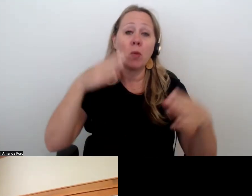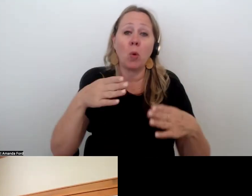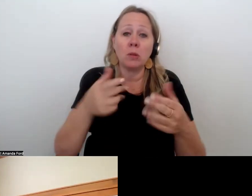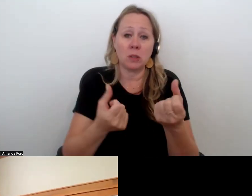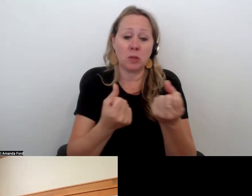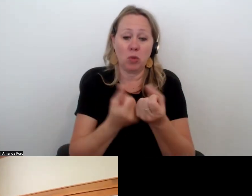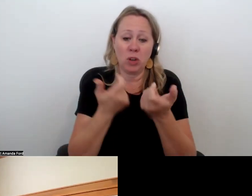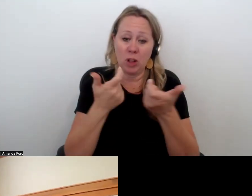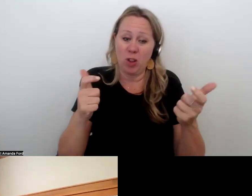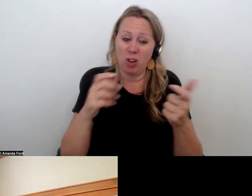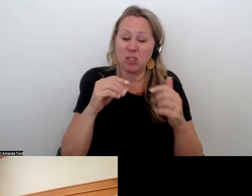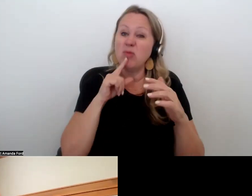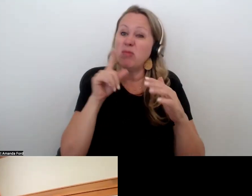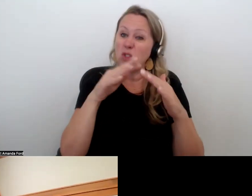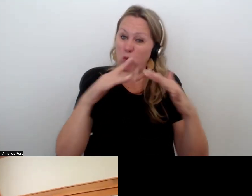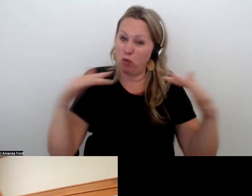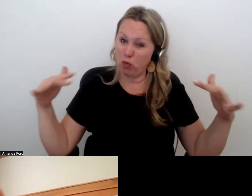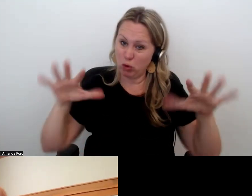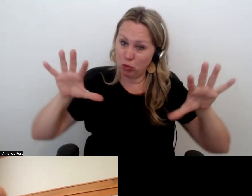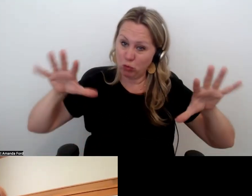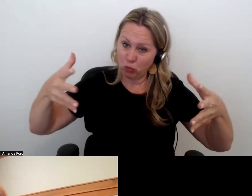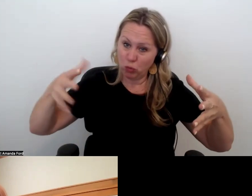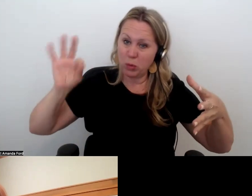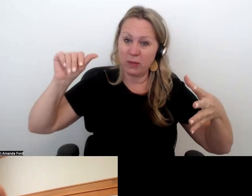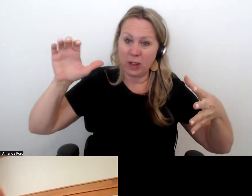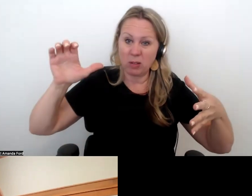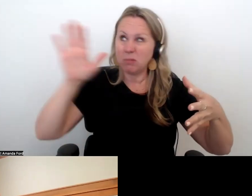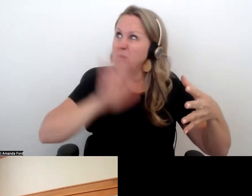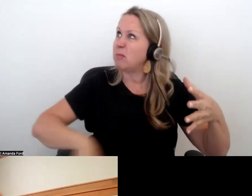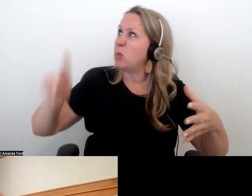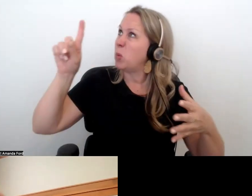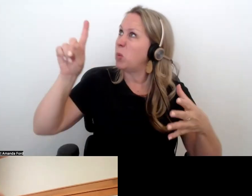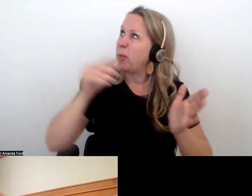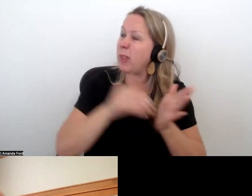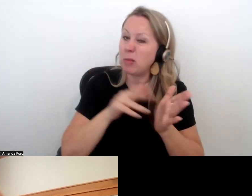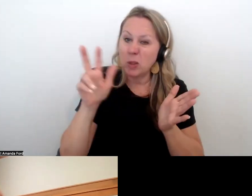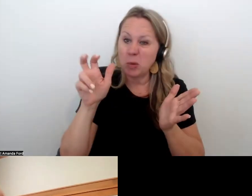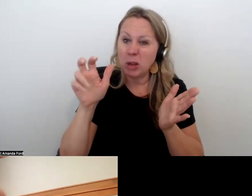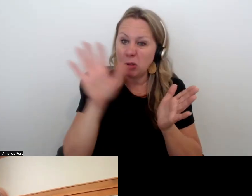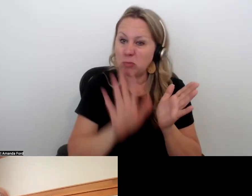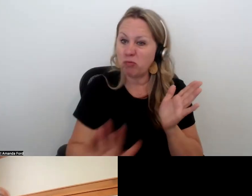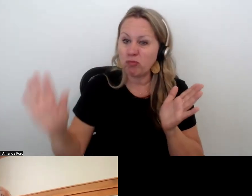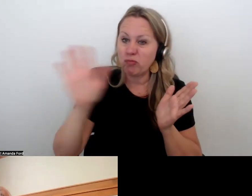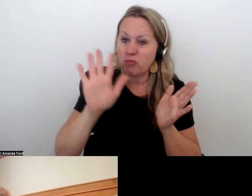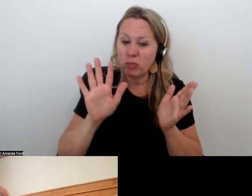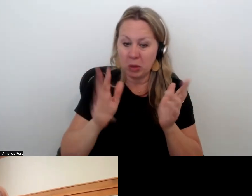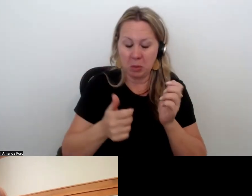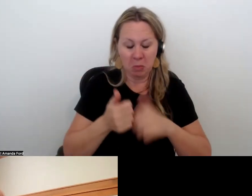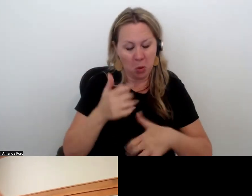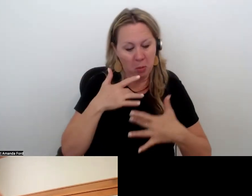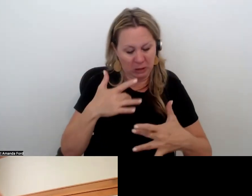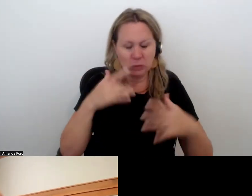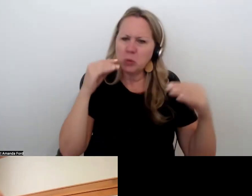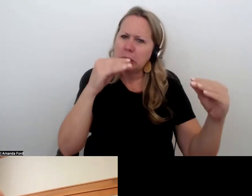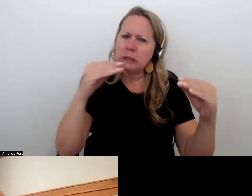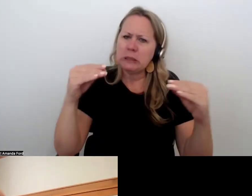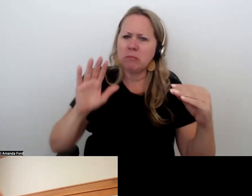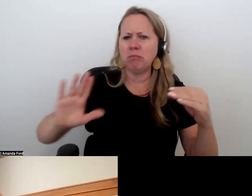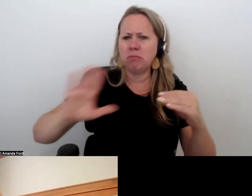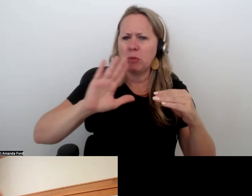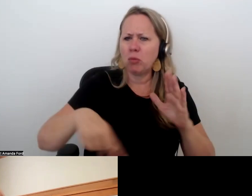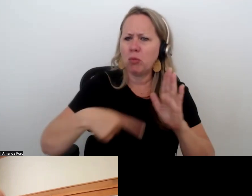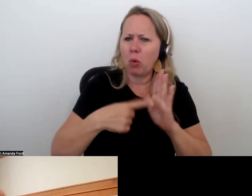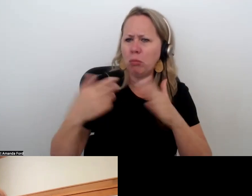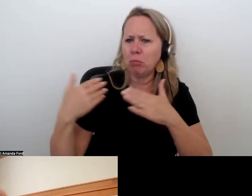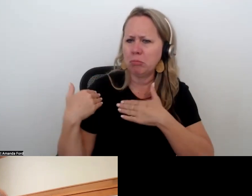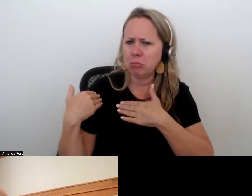pretty diverse group of faculty. It's about 1,300, give or take, most of whom are in a teaching role. And in